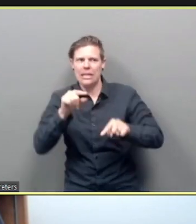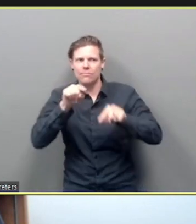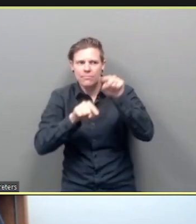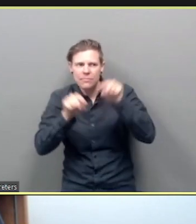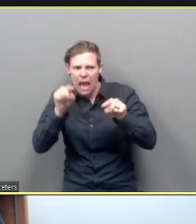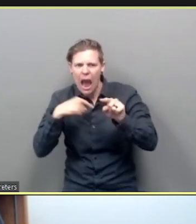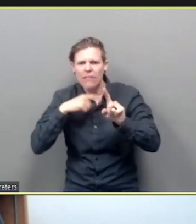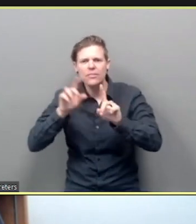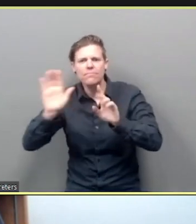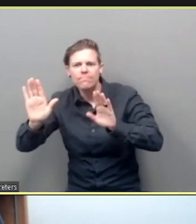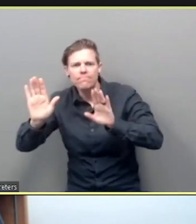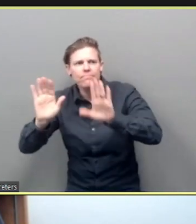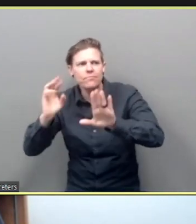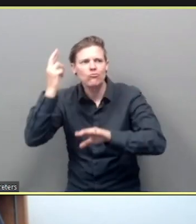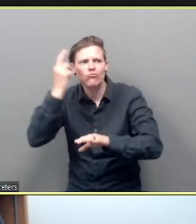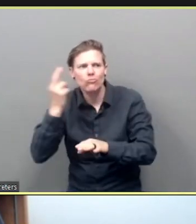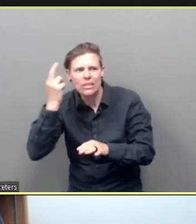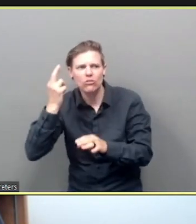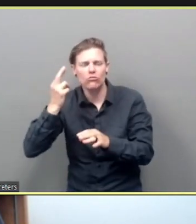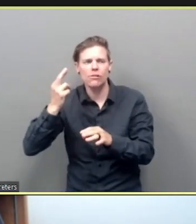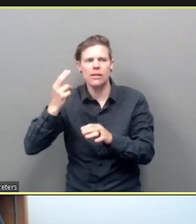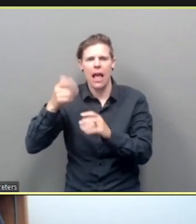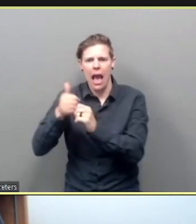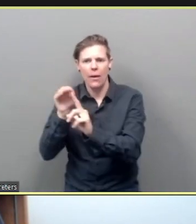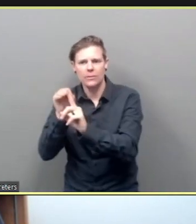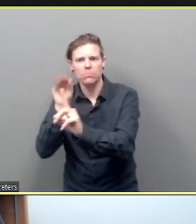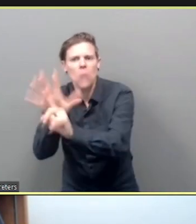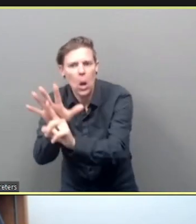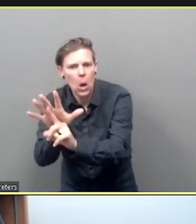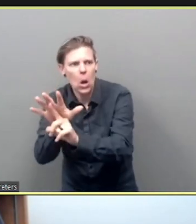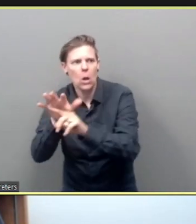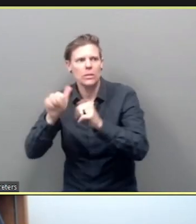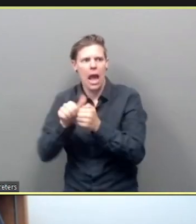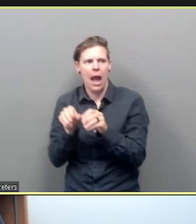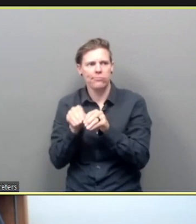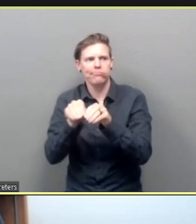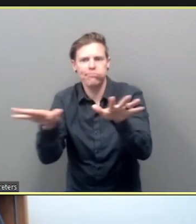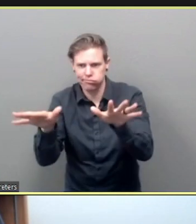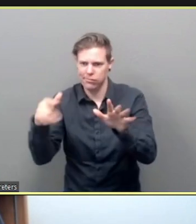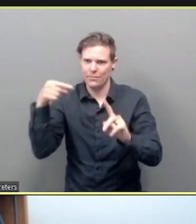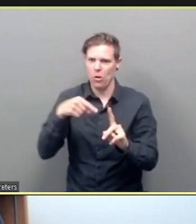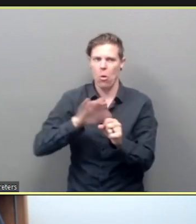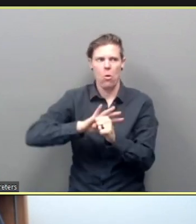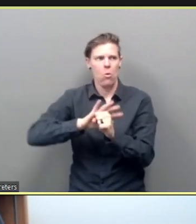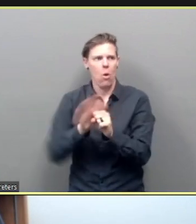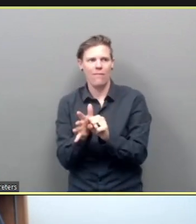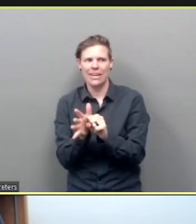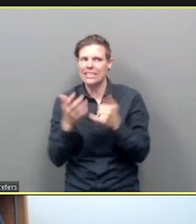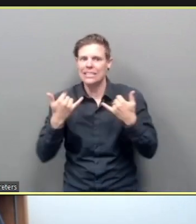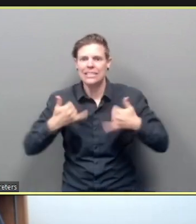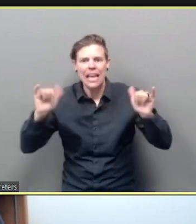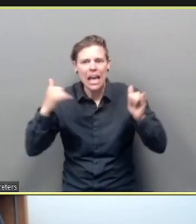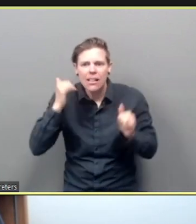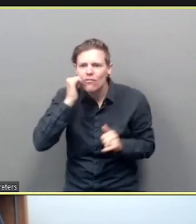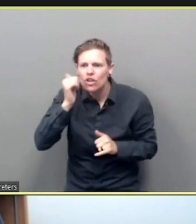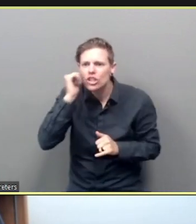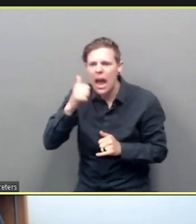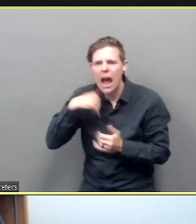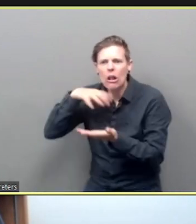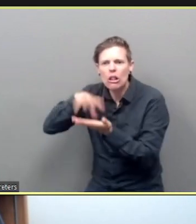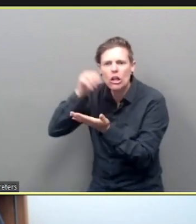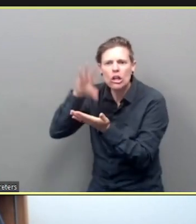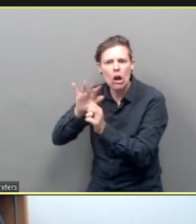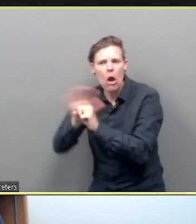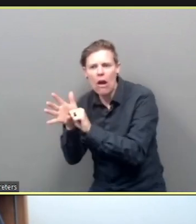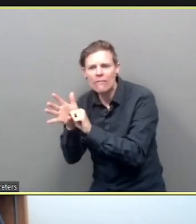again, this is a novel virus, and there are many things that we are still learning. You see this rapid rise in the southeast,